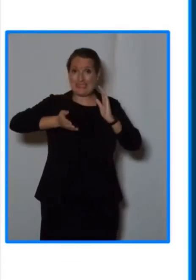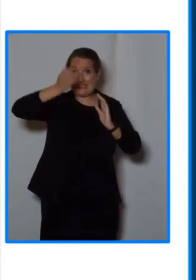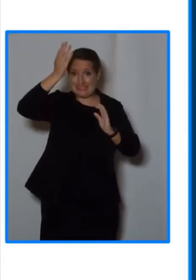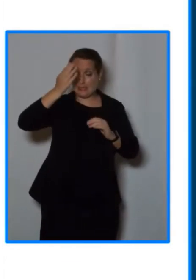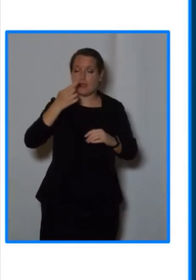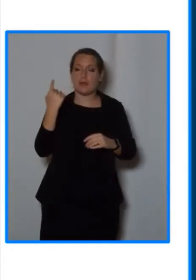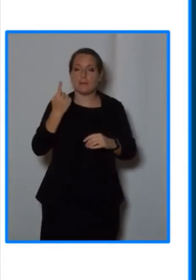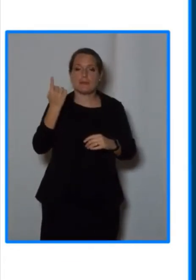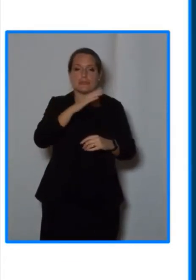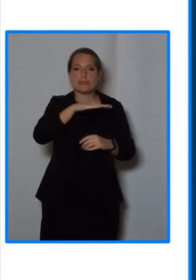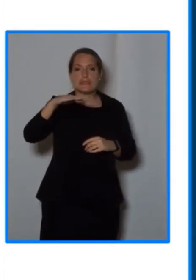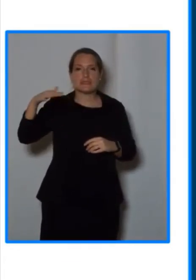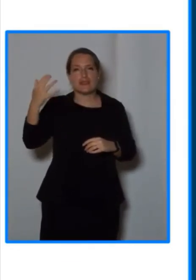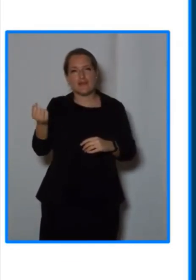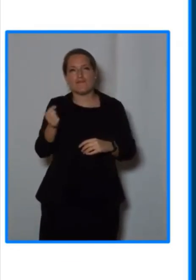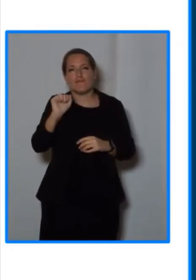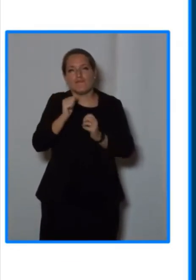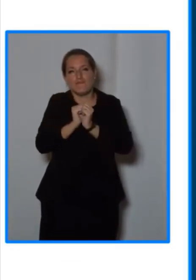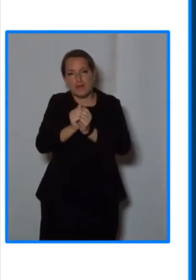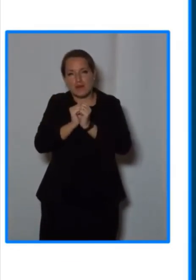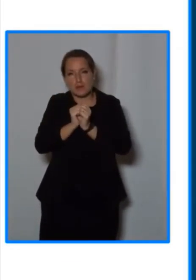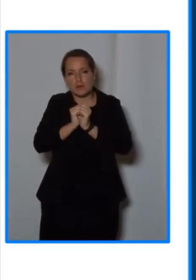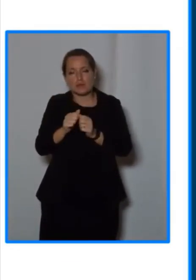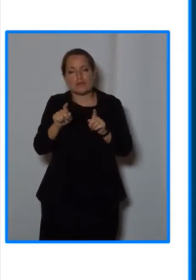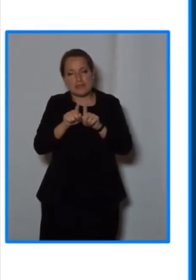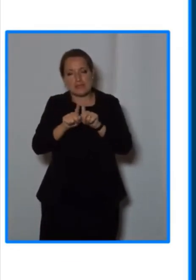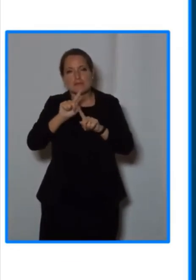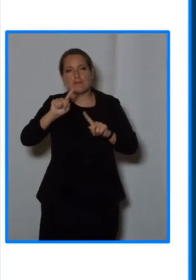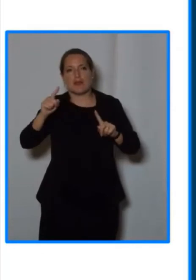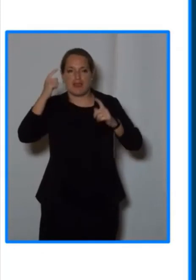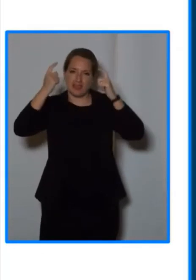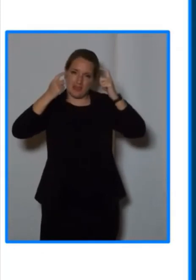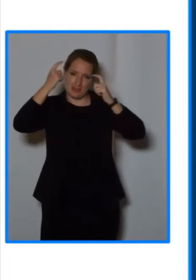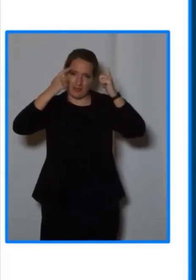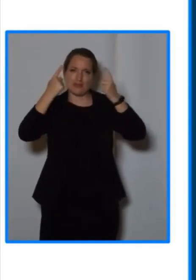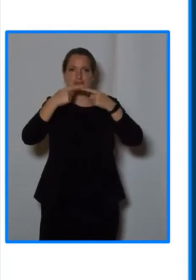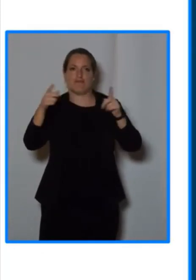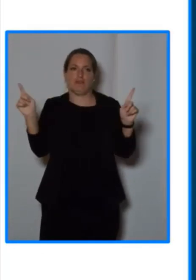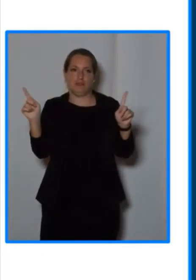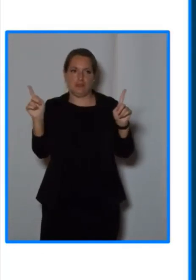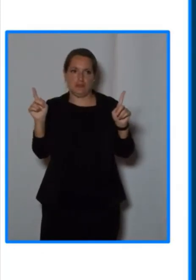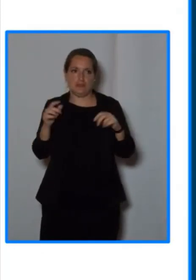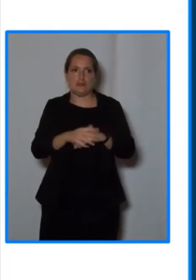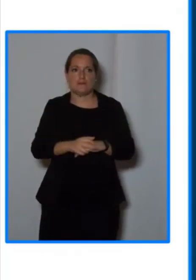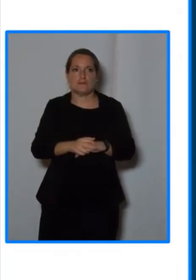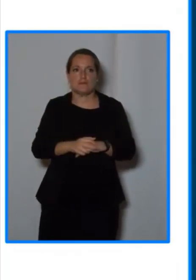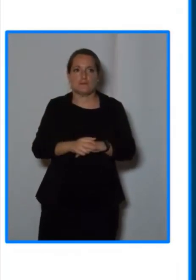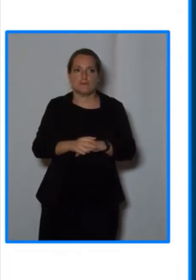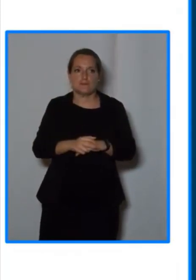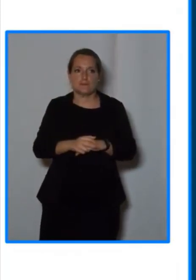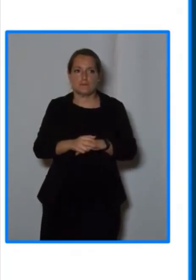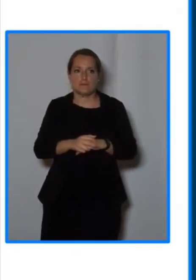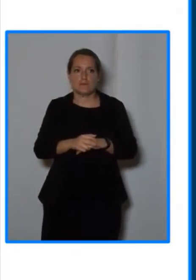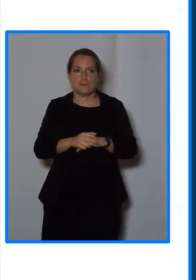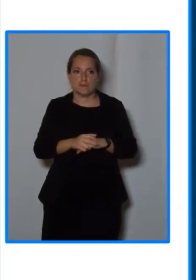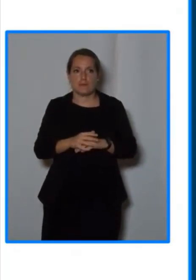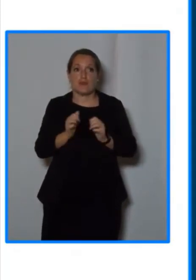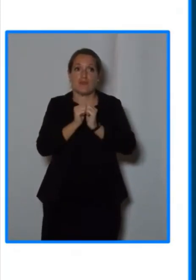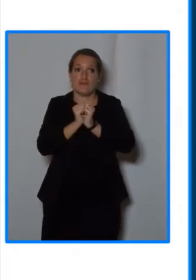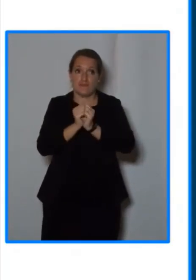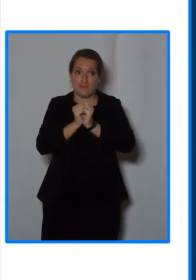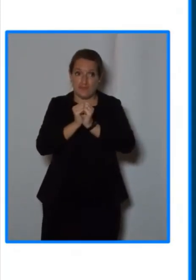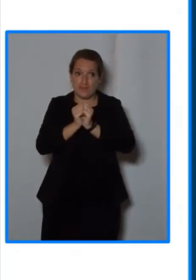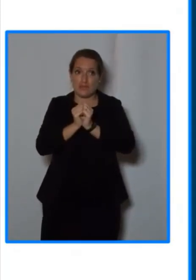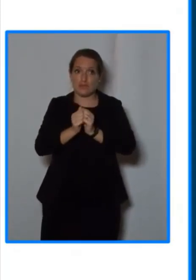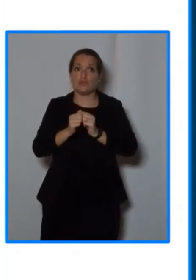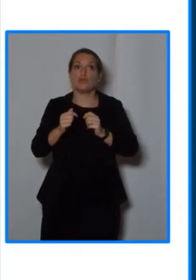but not your thought process. Converging values draw you to similar questions, diverging views introduce you to new